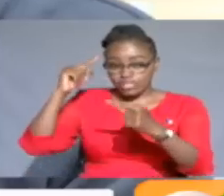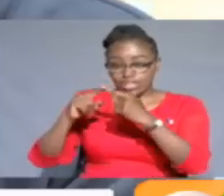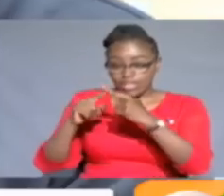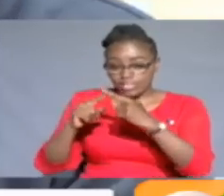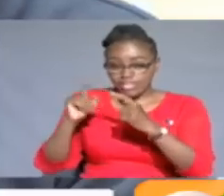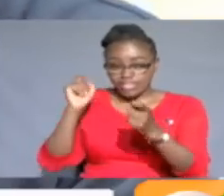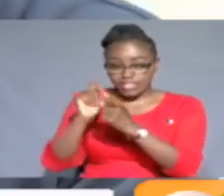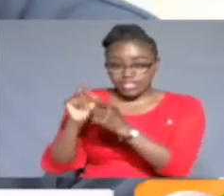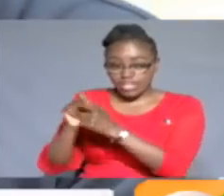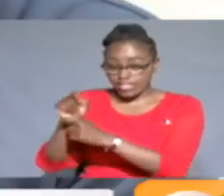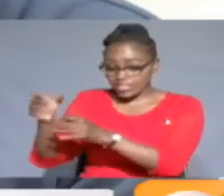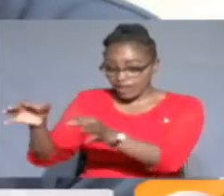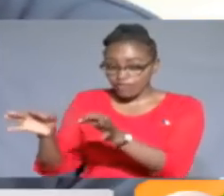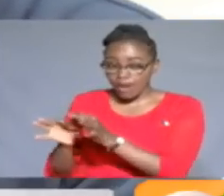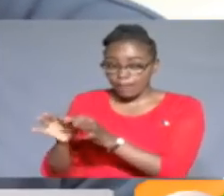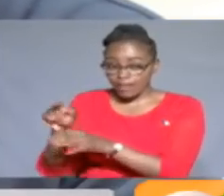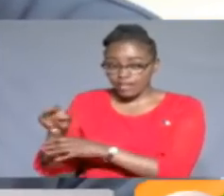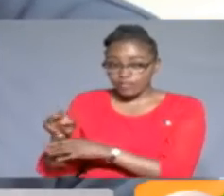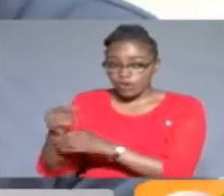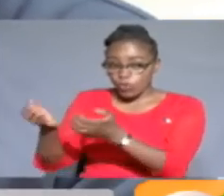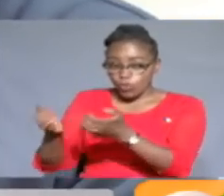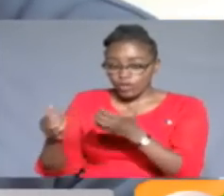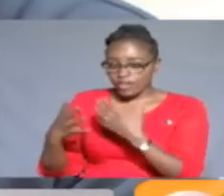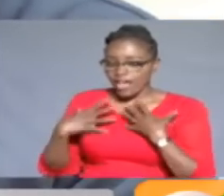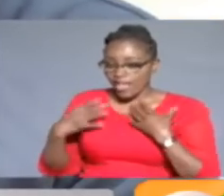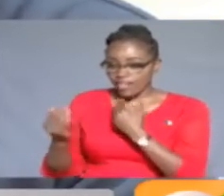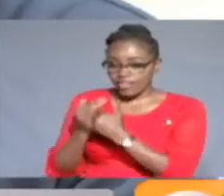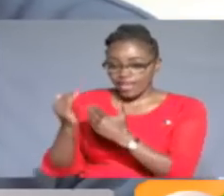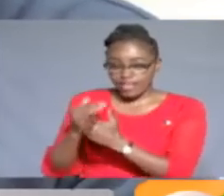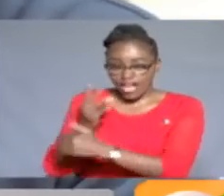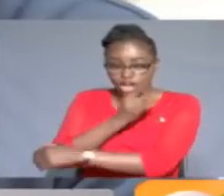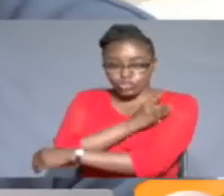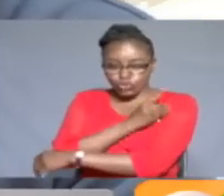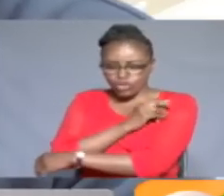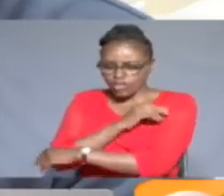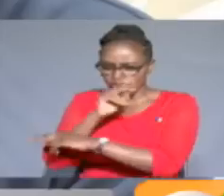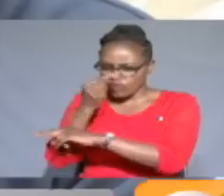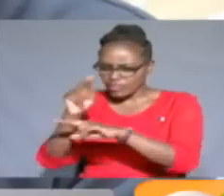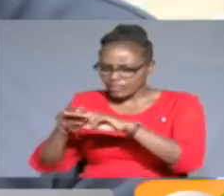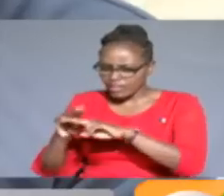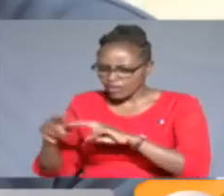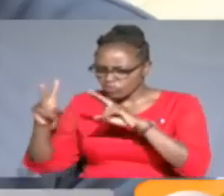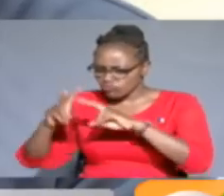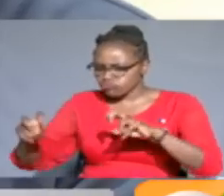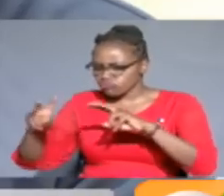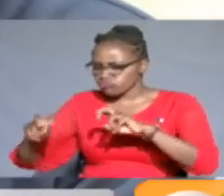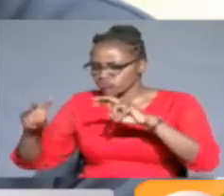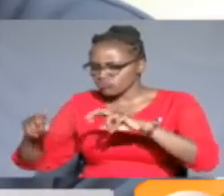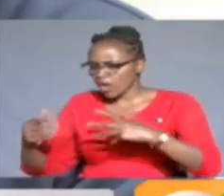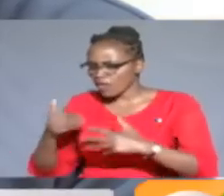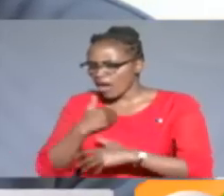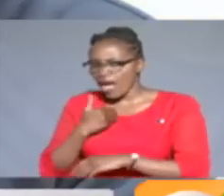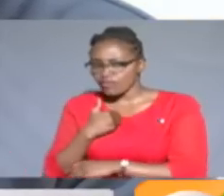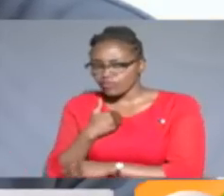screening. Like now, that family would need a healthcare provider to sit down with them and explore. And focus, yeah.